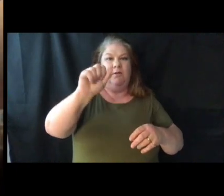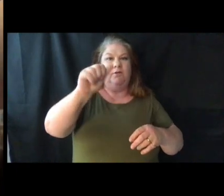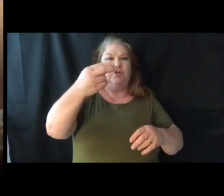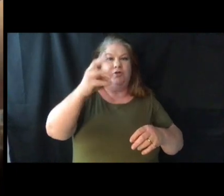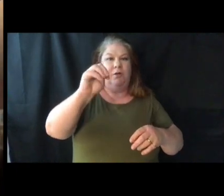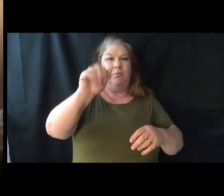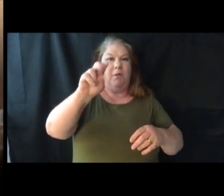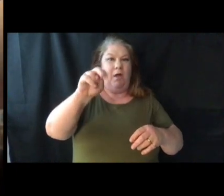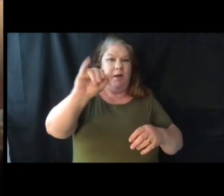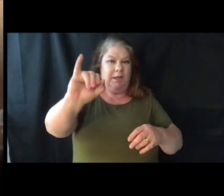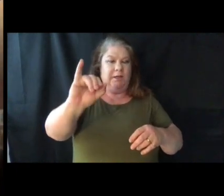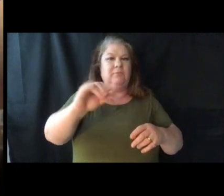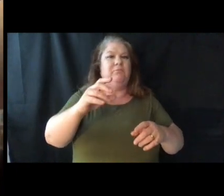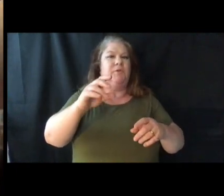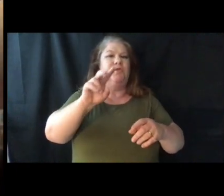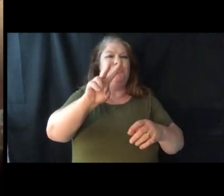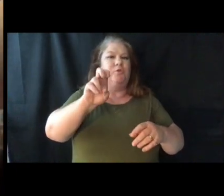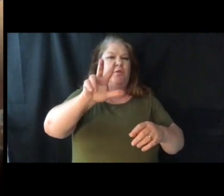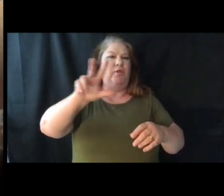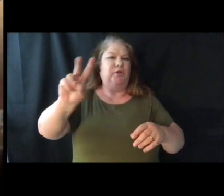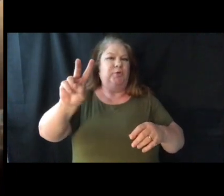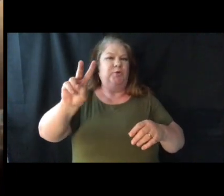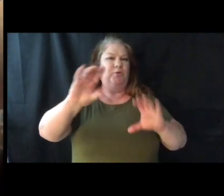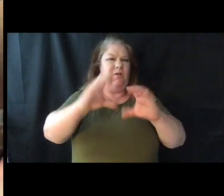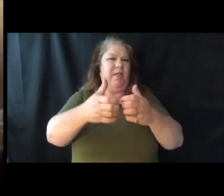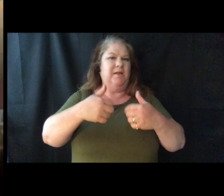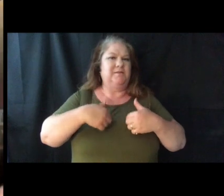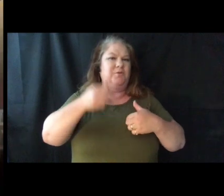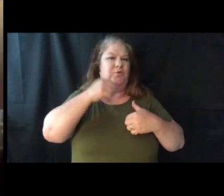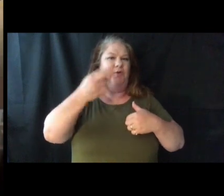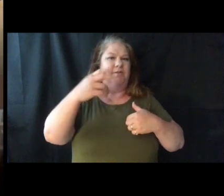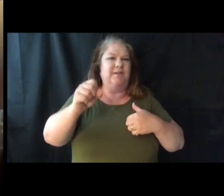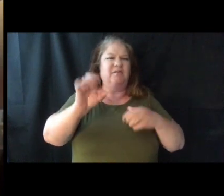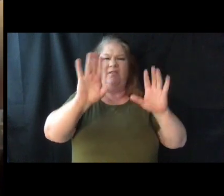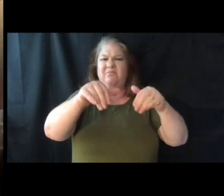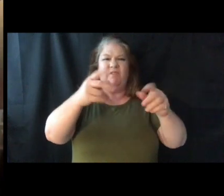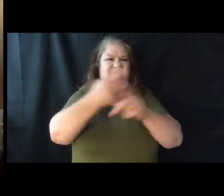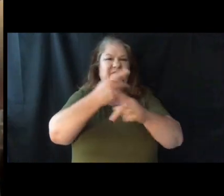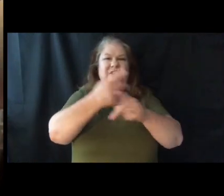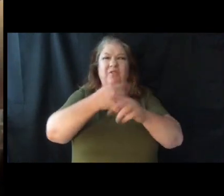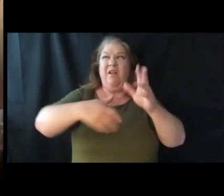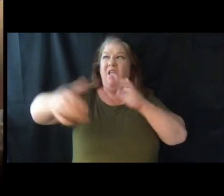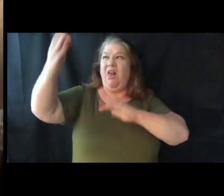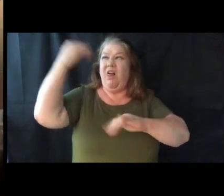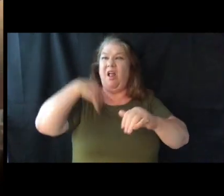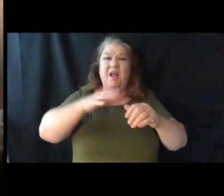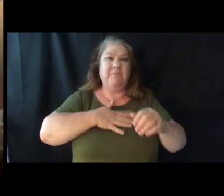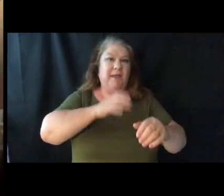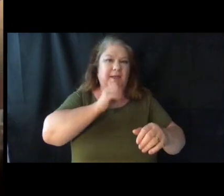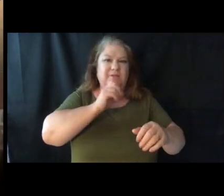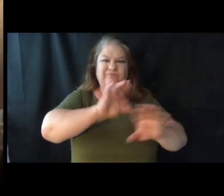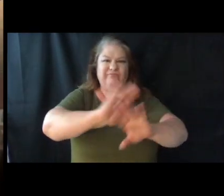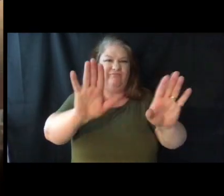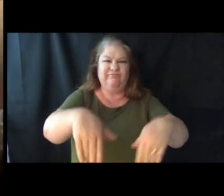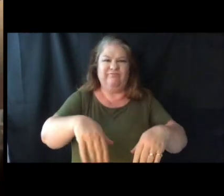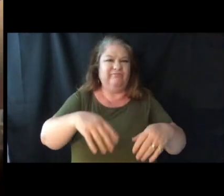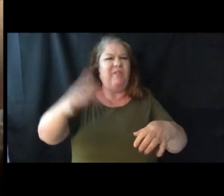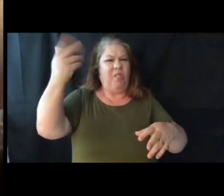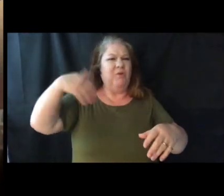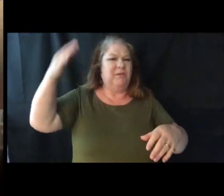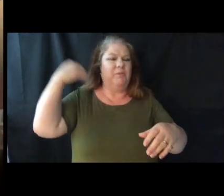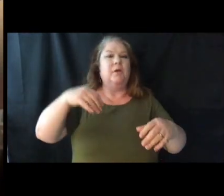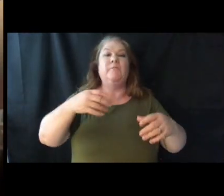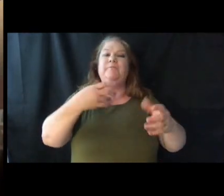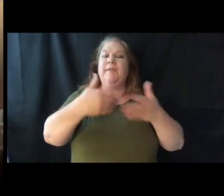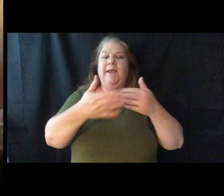of the 232nd class to graduate from Girls High. It was a long time ago, don't try to calculate. Anyway, from